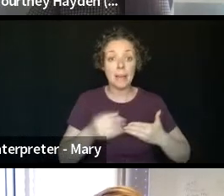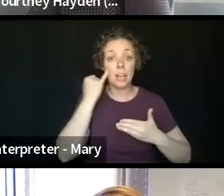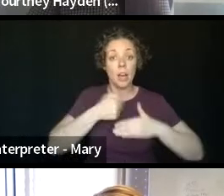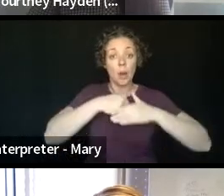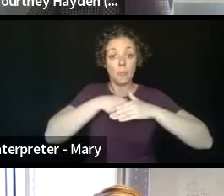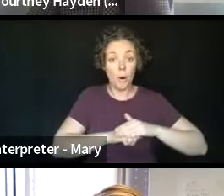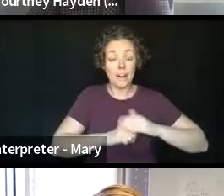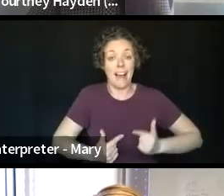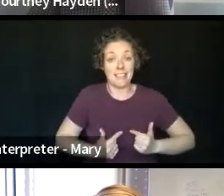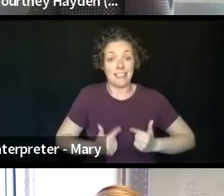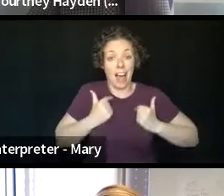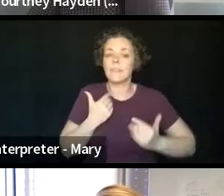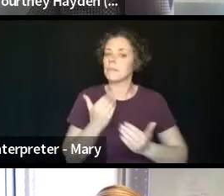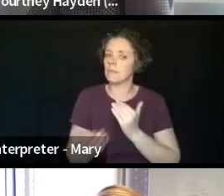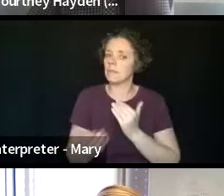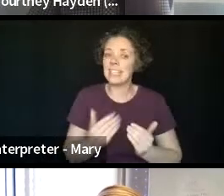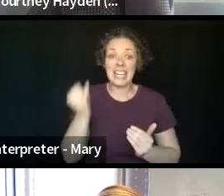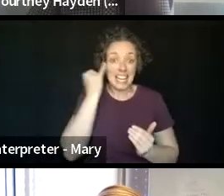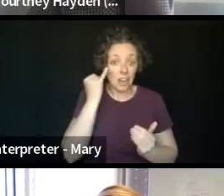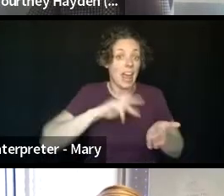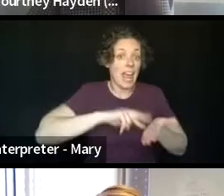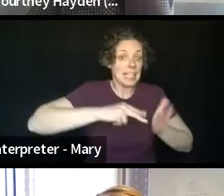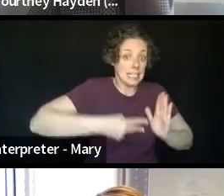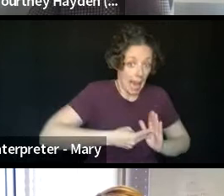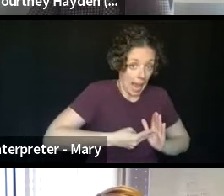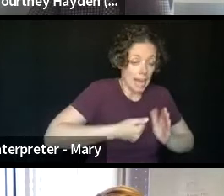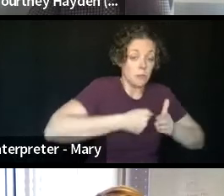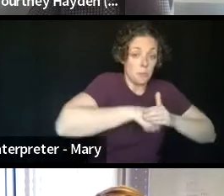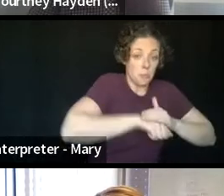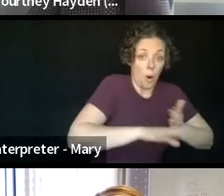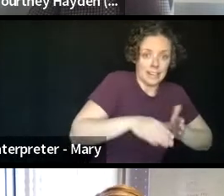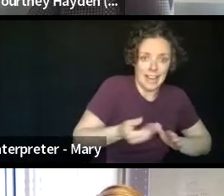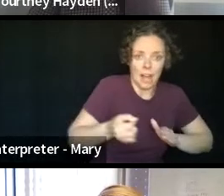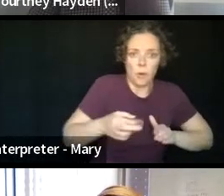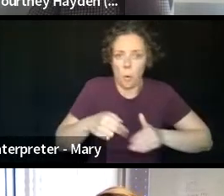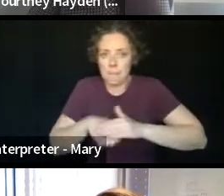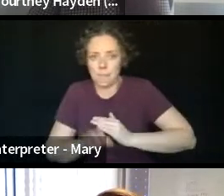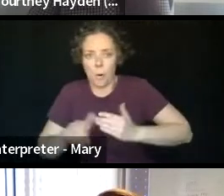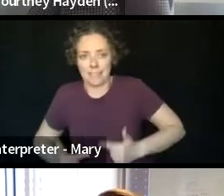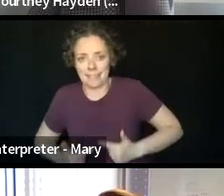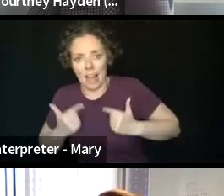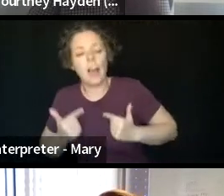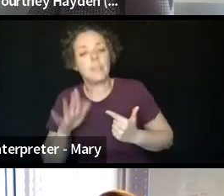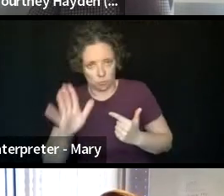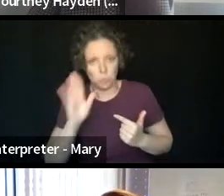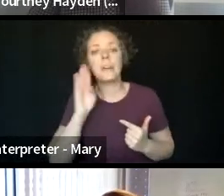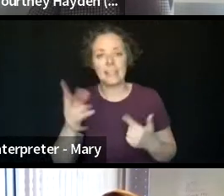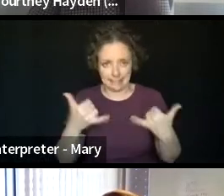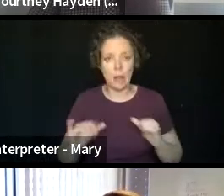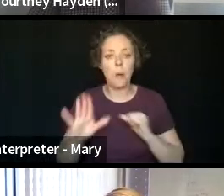regardless of the intent of the delivery. This bill passed